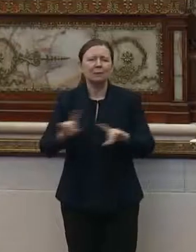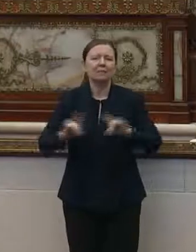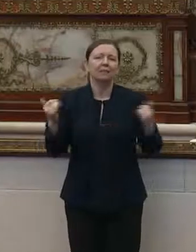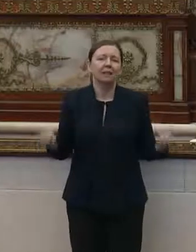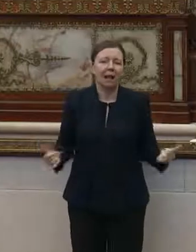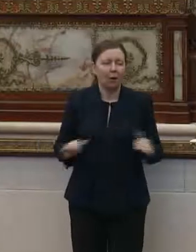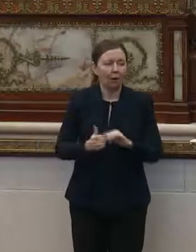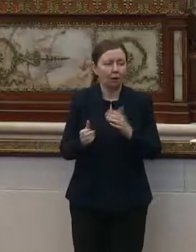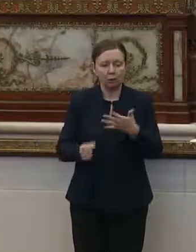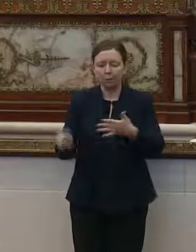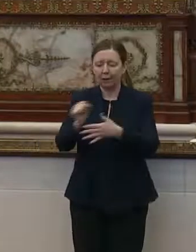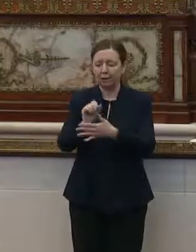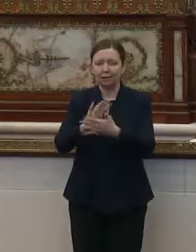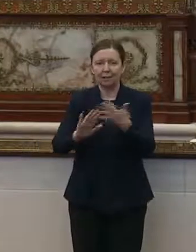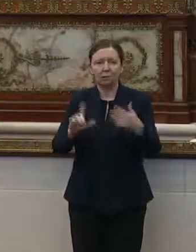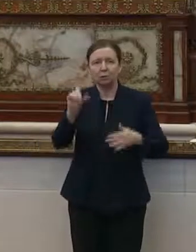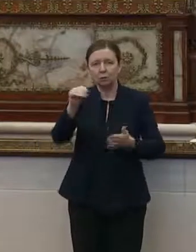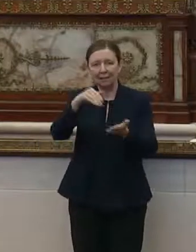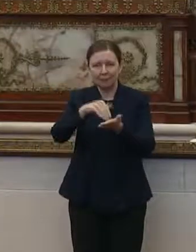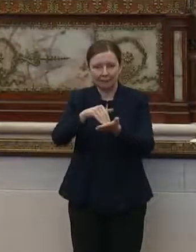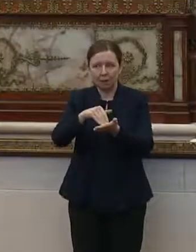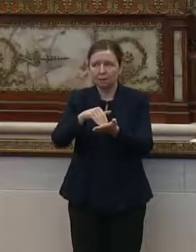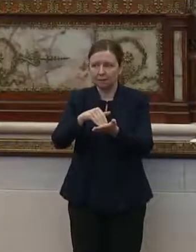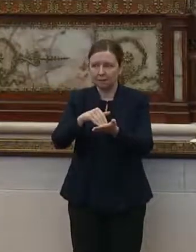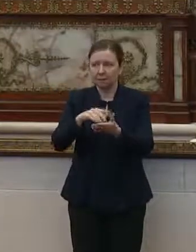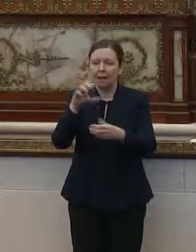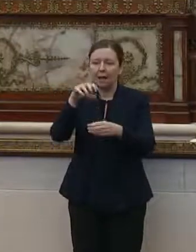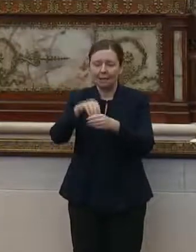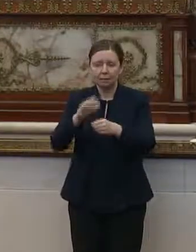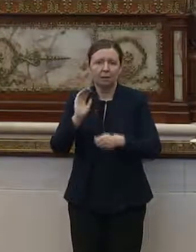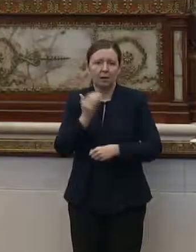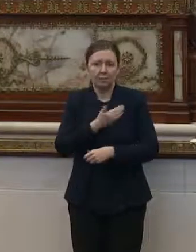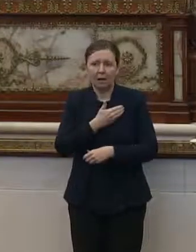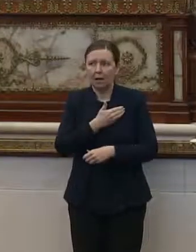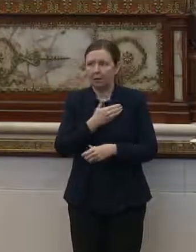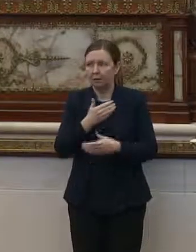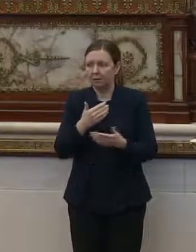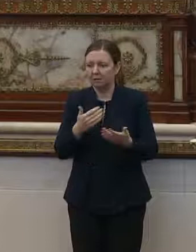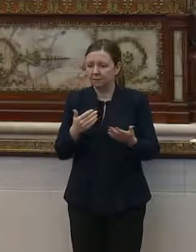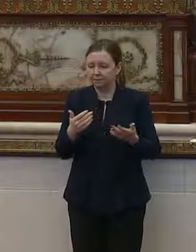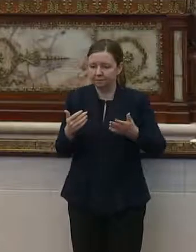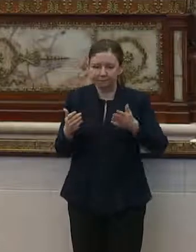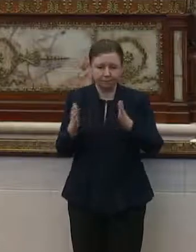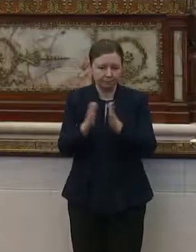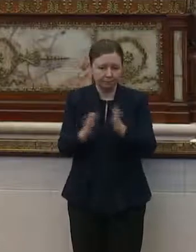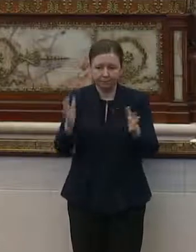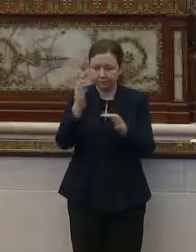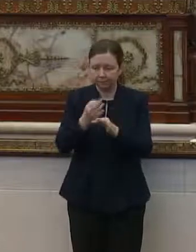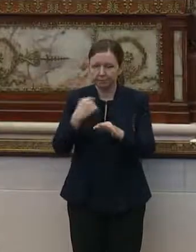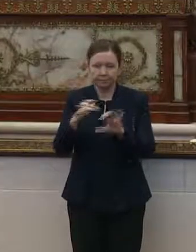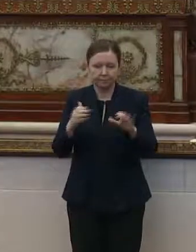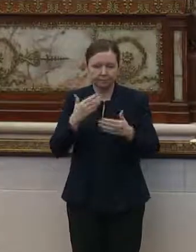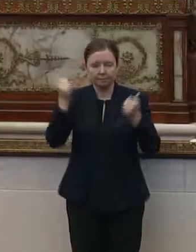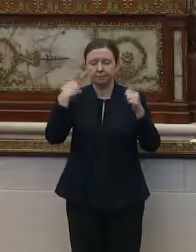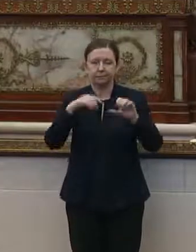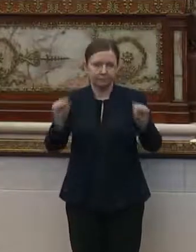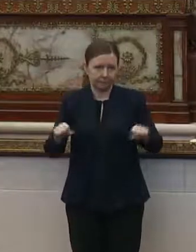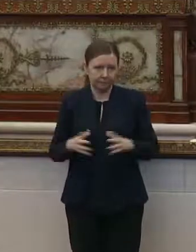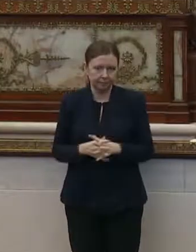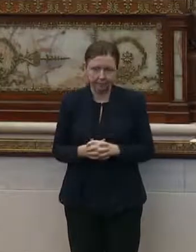we prioritizing those 20,000 as part of we're going to win public faith that we're going to do the best job that we